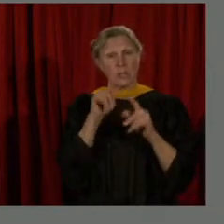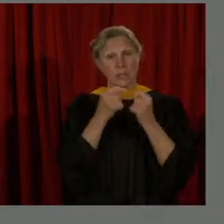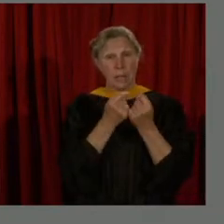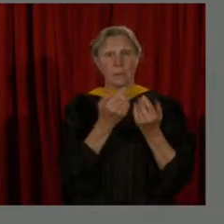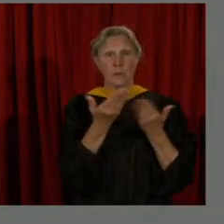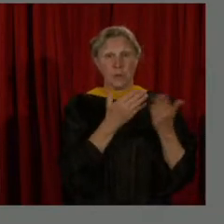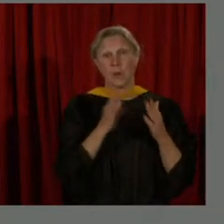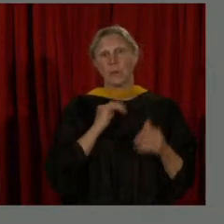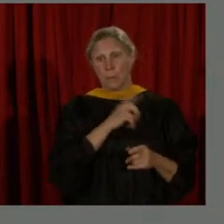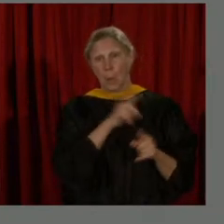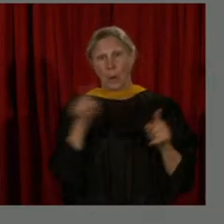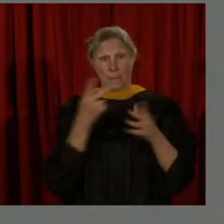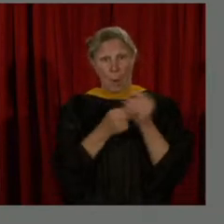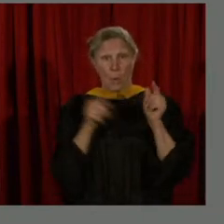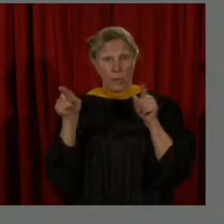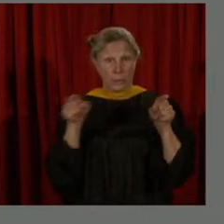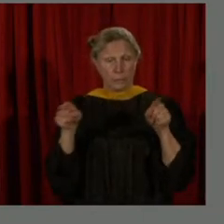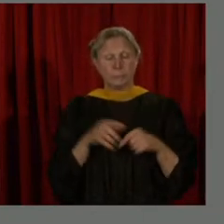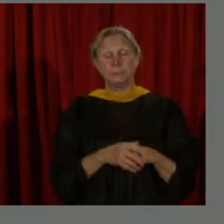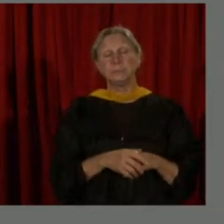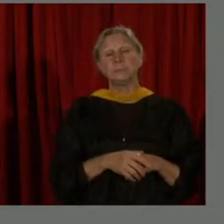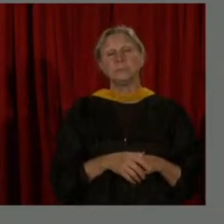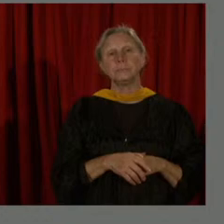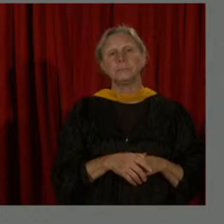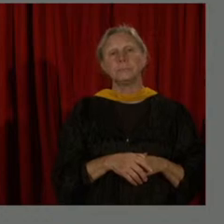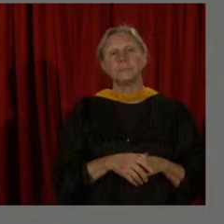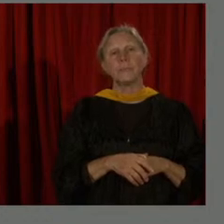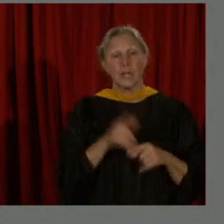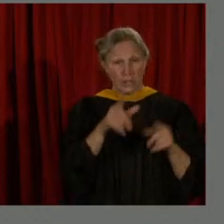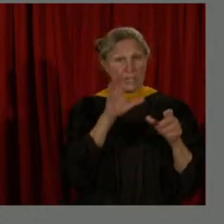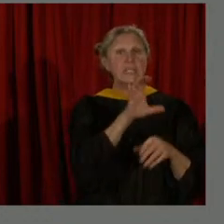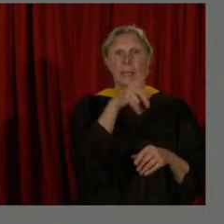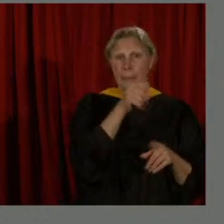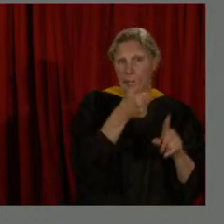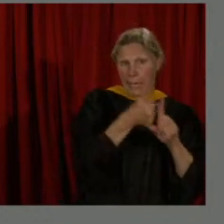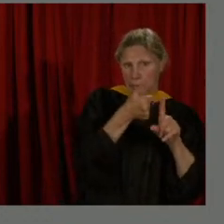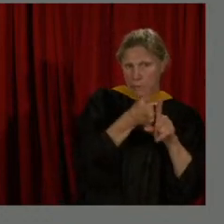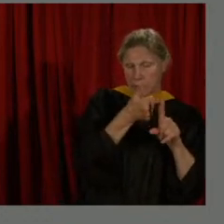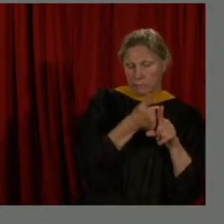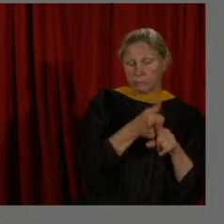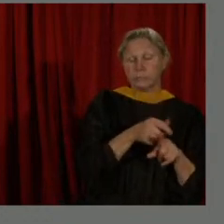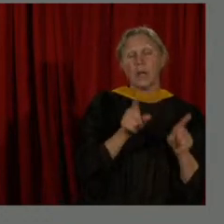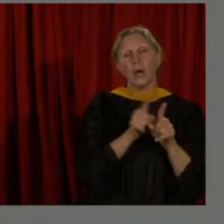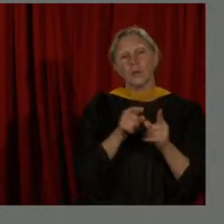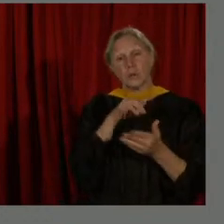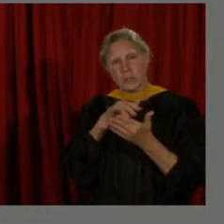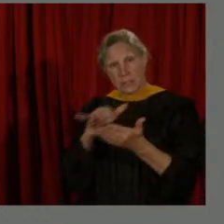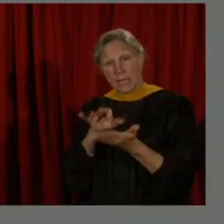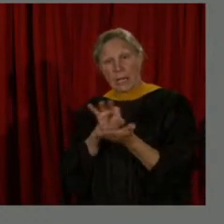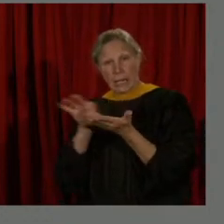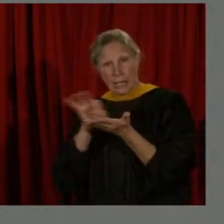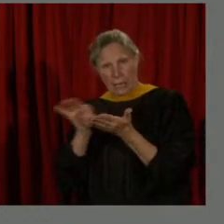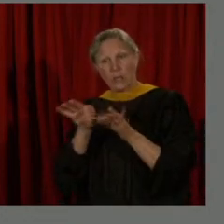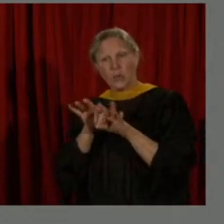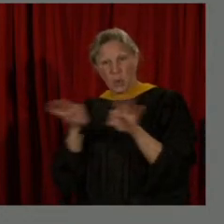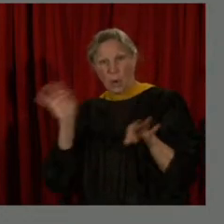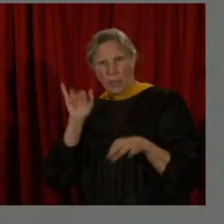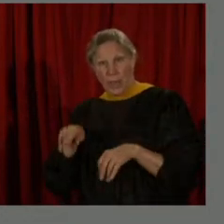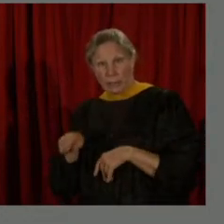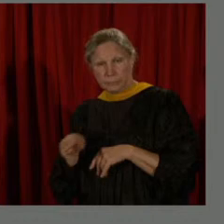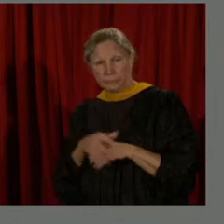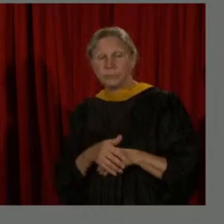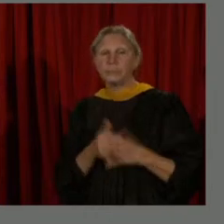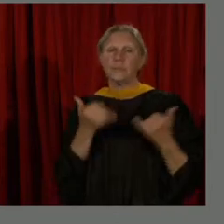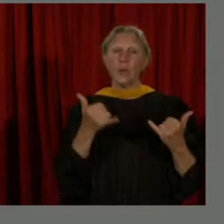on the board. A certified public accountant, she also studied accounting and has a degree in it. She's a